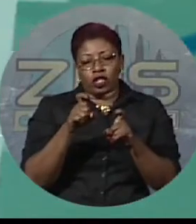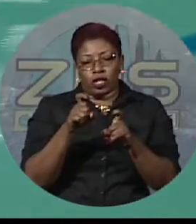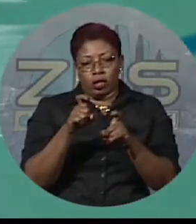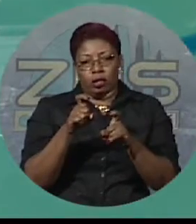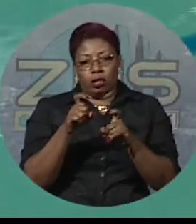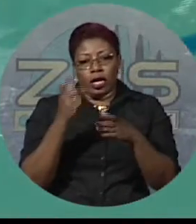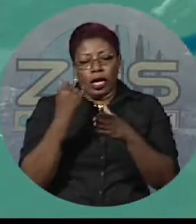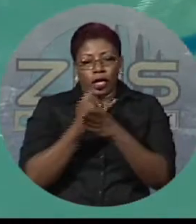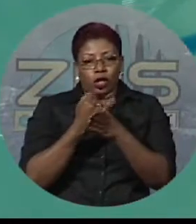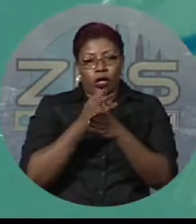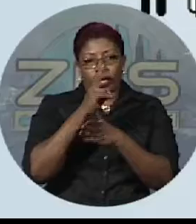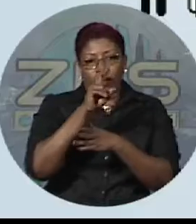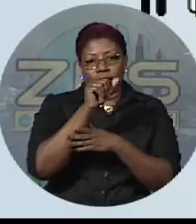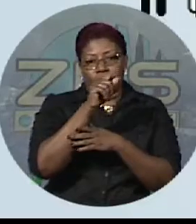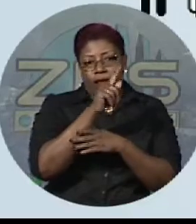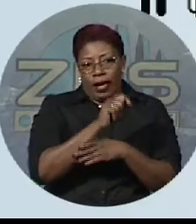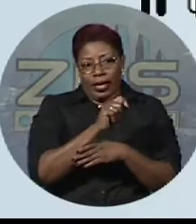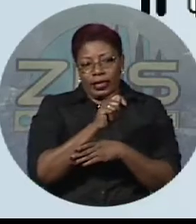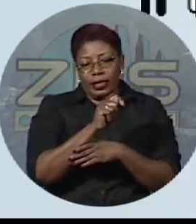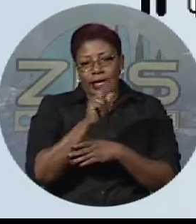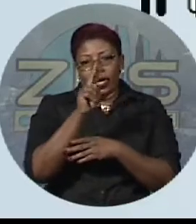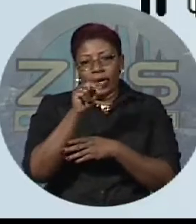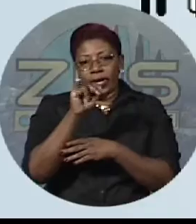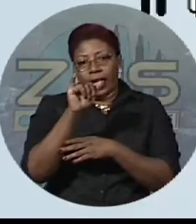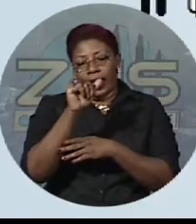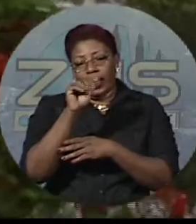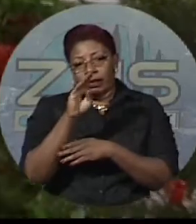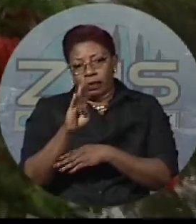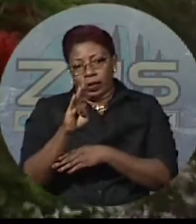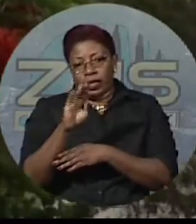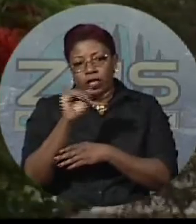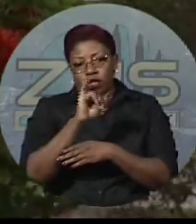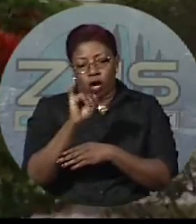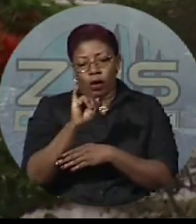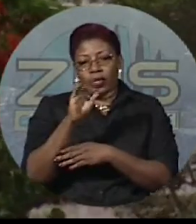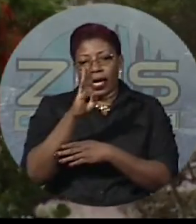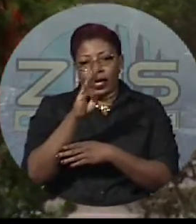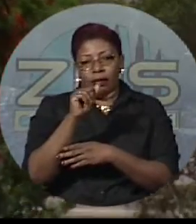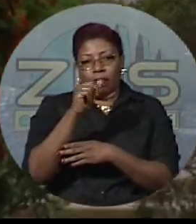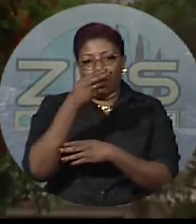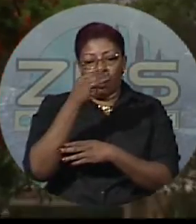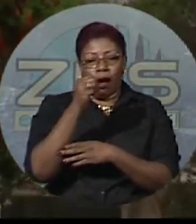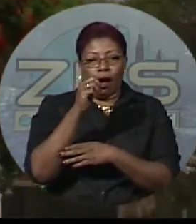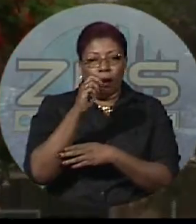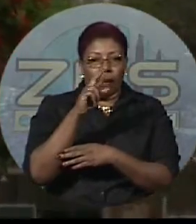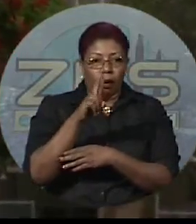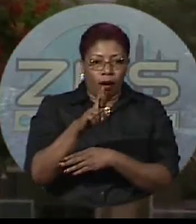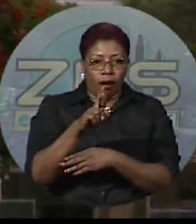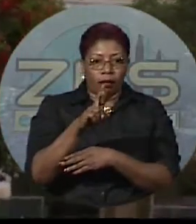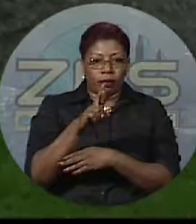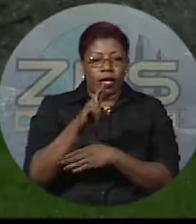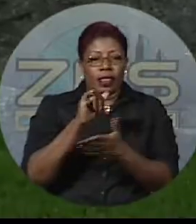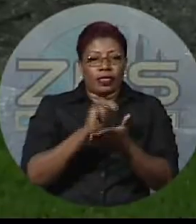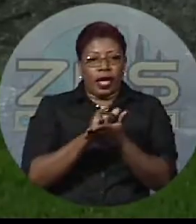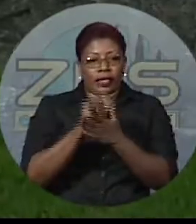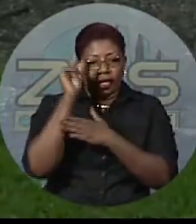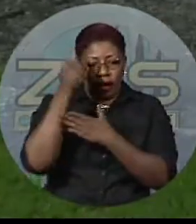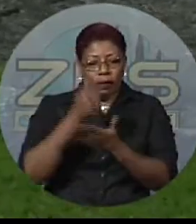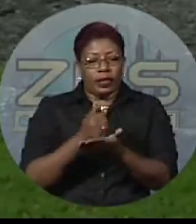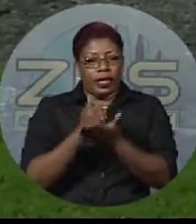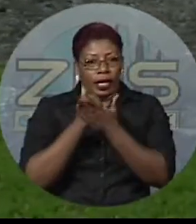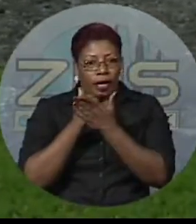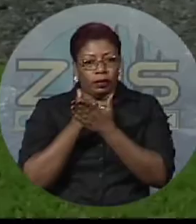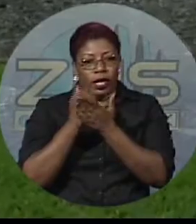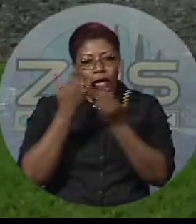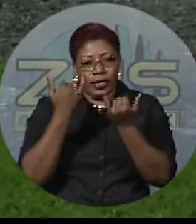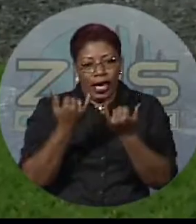linger, inclusive of value-added tax, national health insurance, and Bahamar, which he says the government rescued after it stalled and is